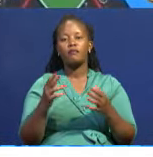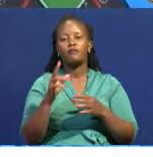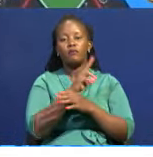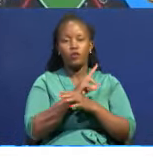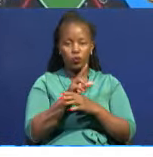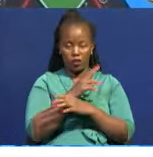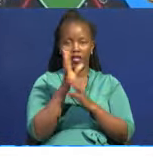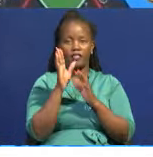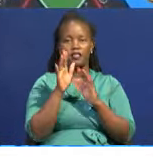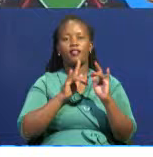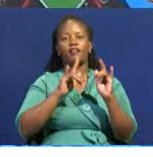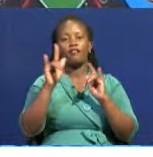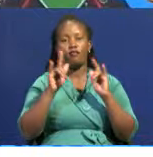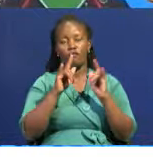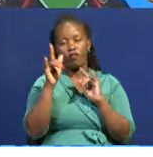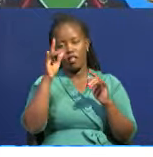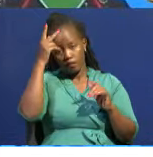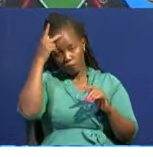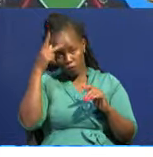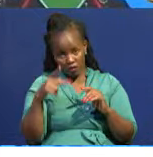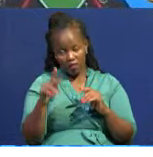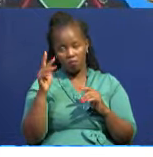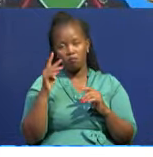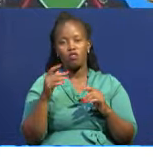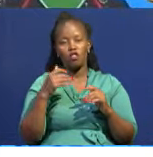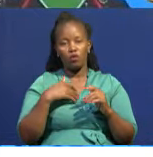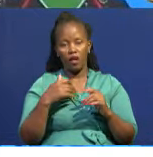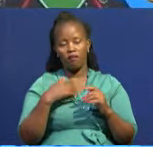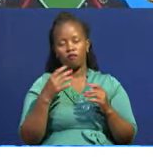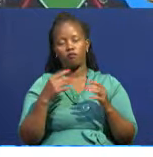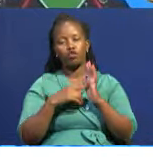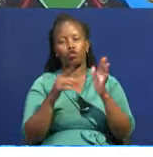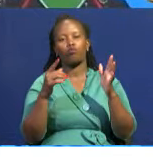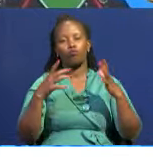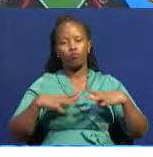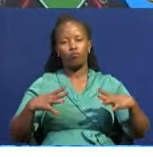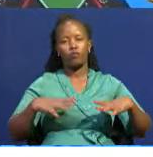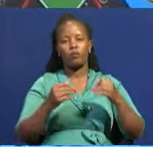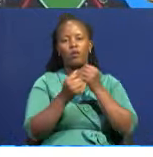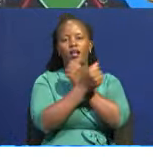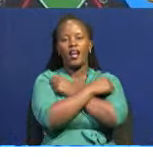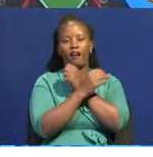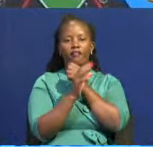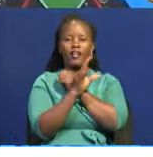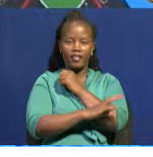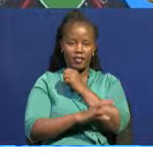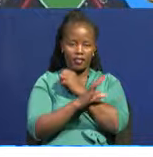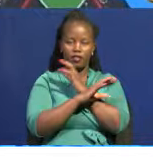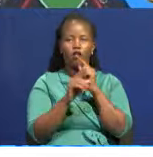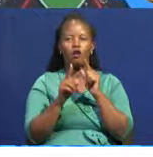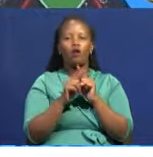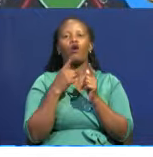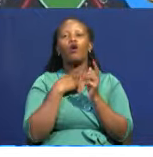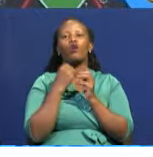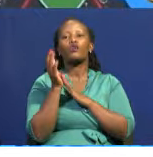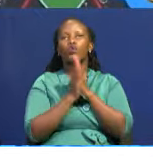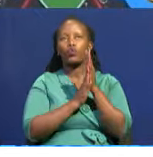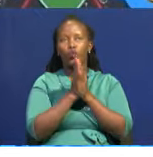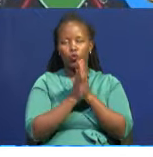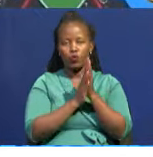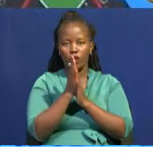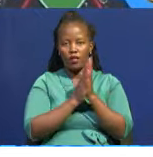utilize our foreign policy to inculcate in our people patriotism and a fervent desire to positively project